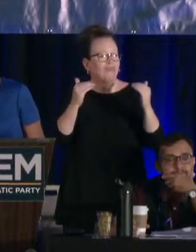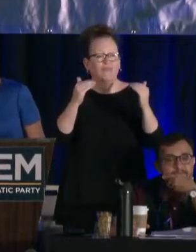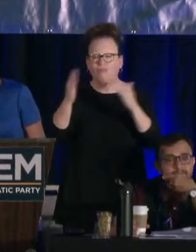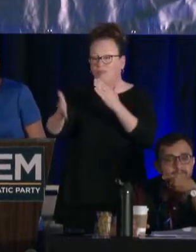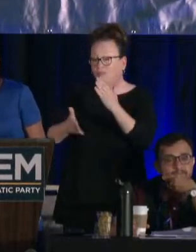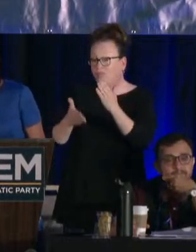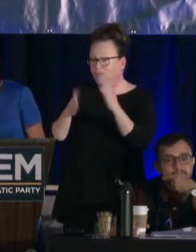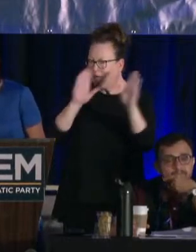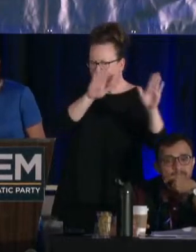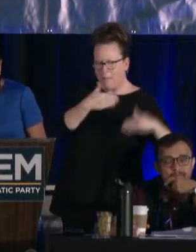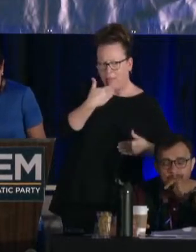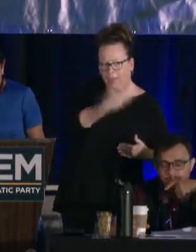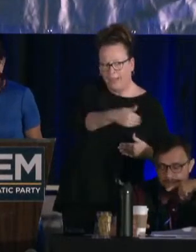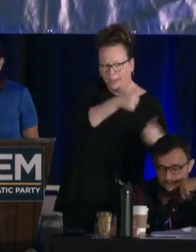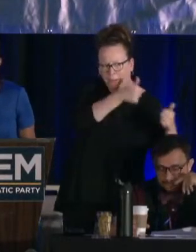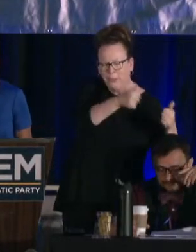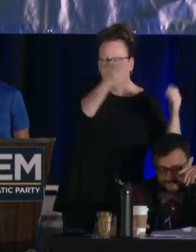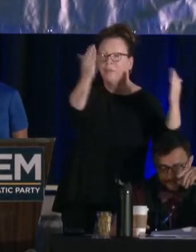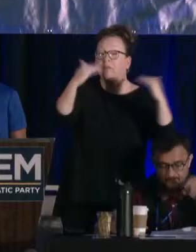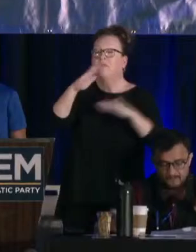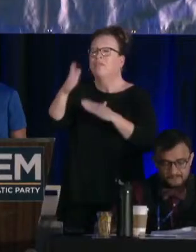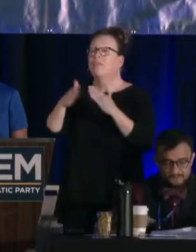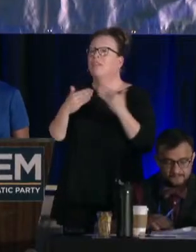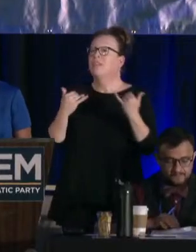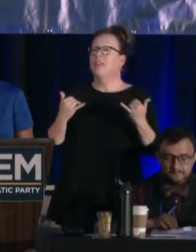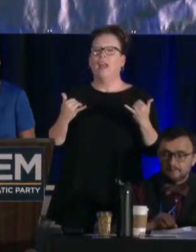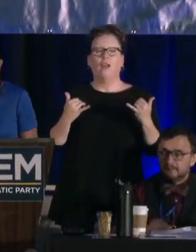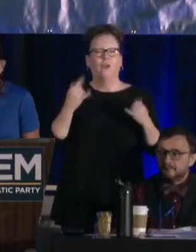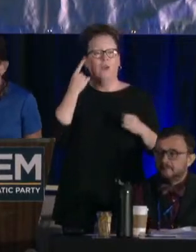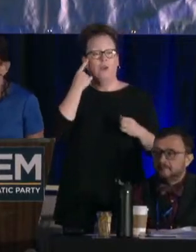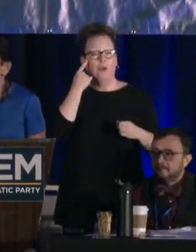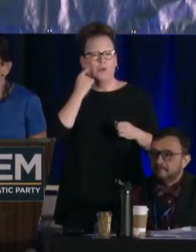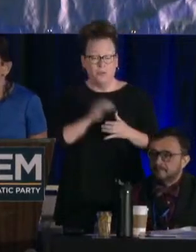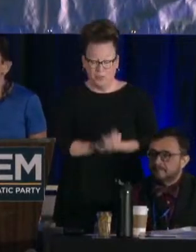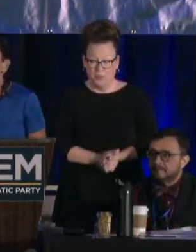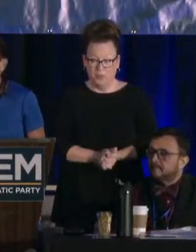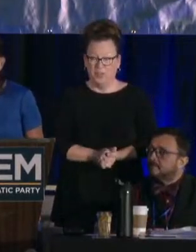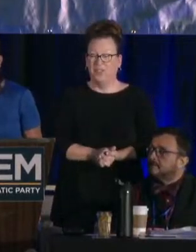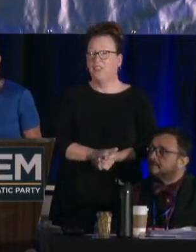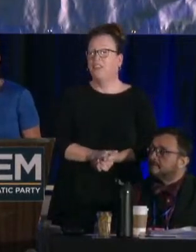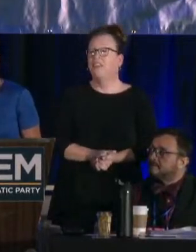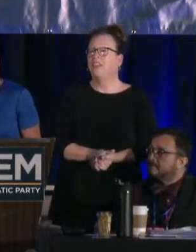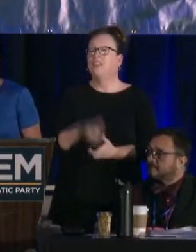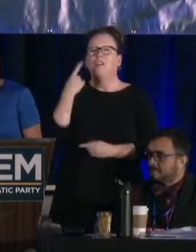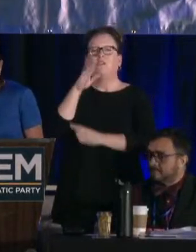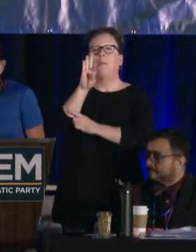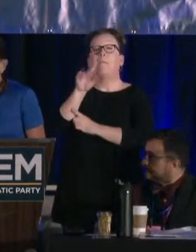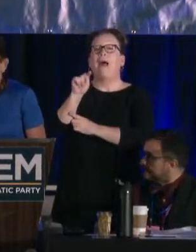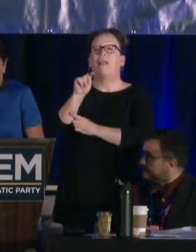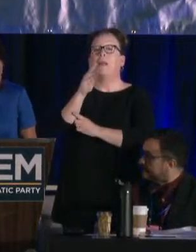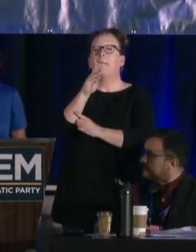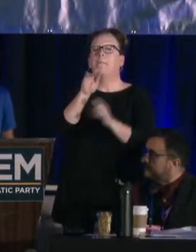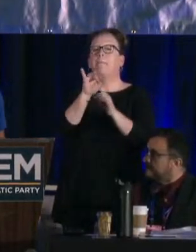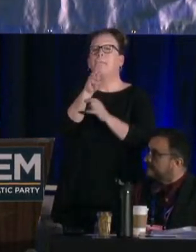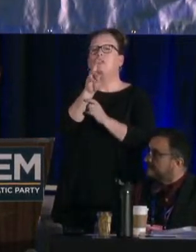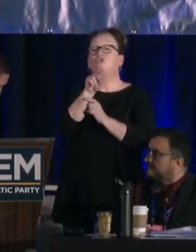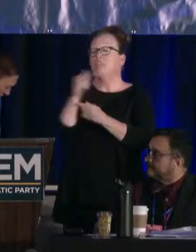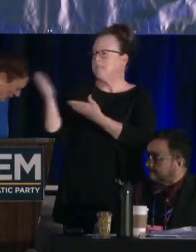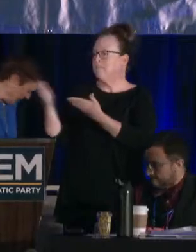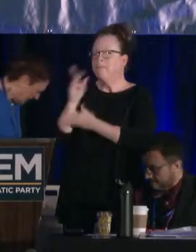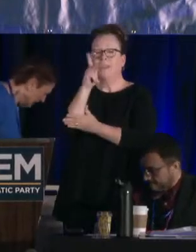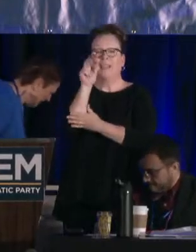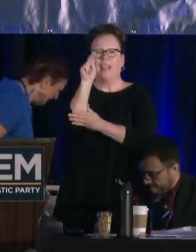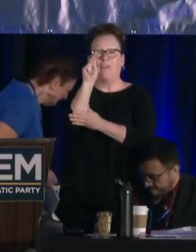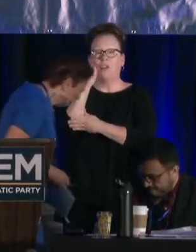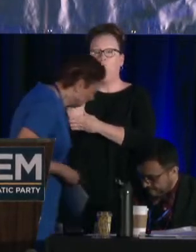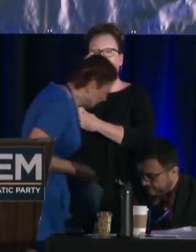are fabulous. Thank you. And now for the ballot measures, our co-chair, Kenneth